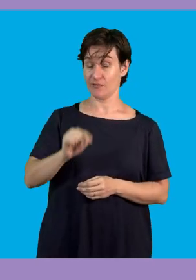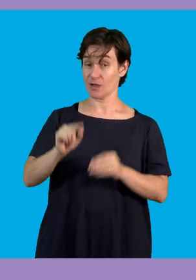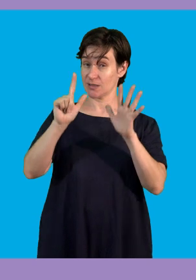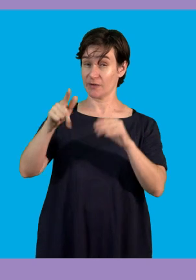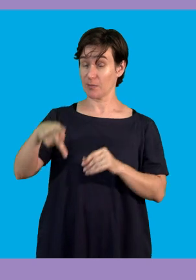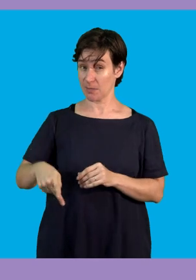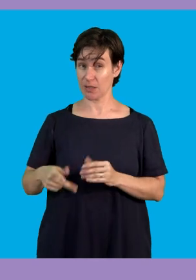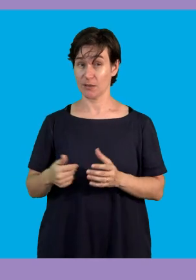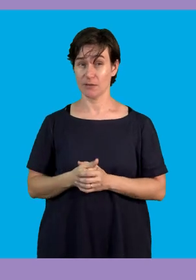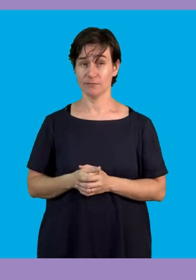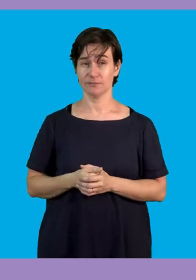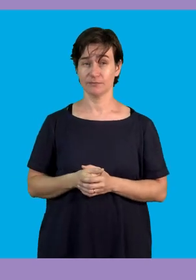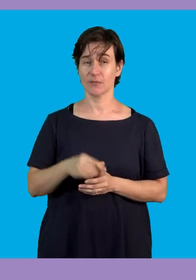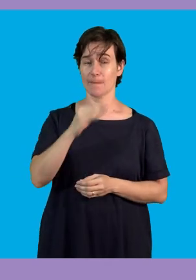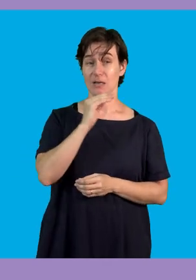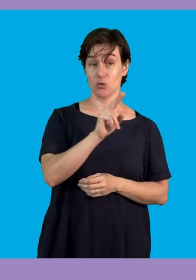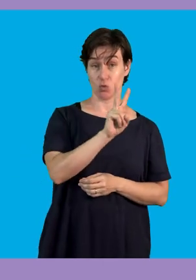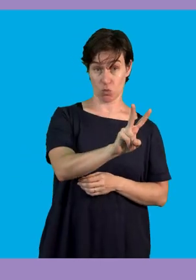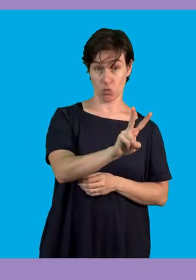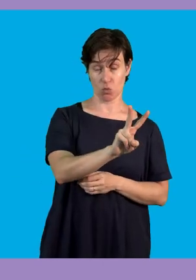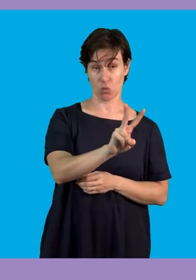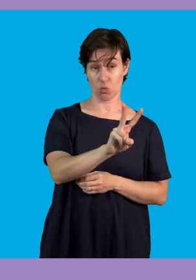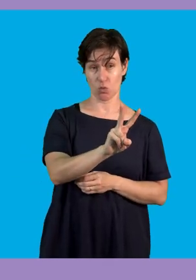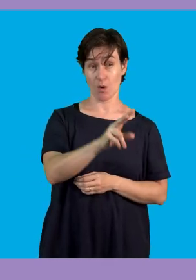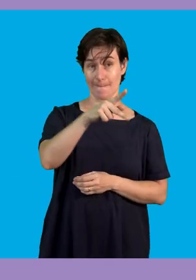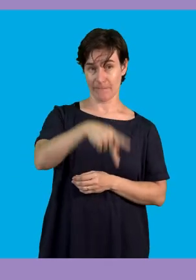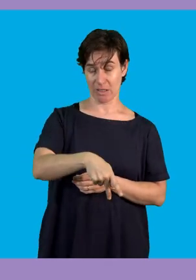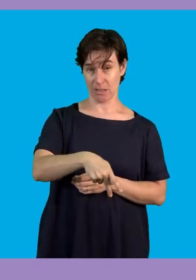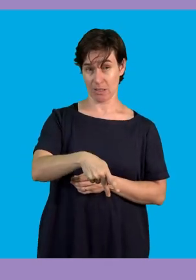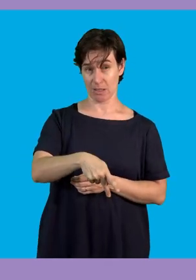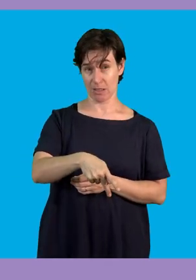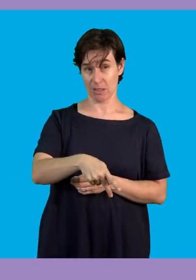give us 2p